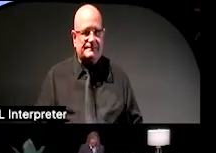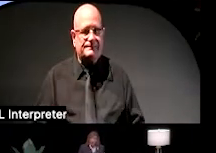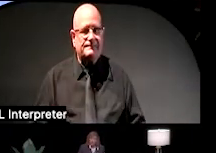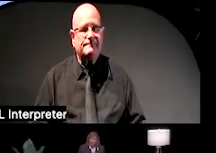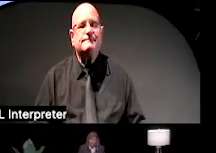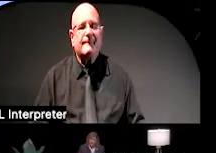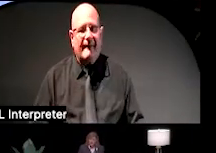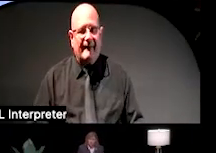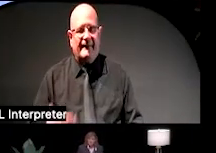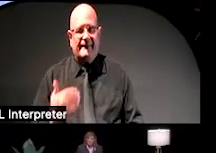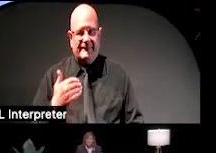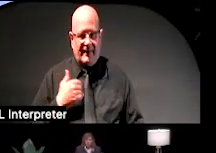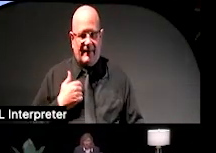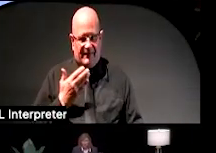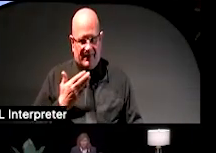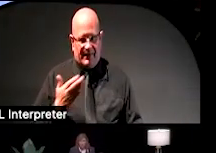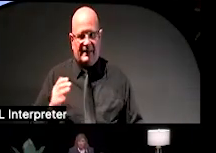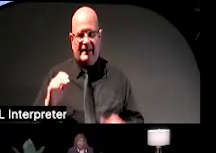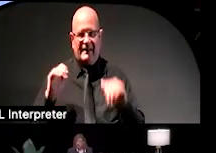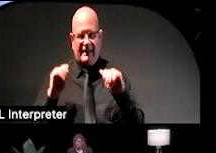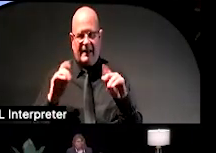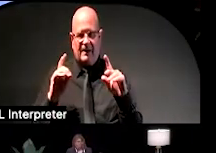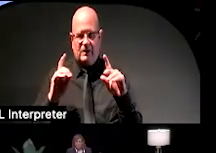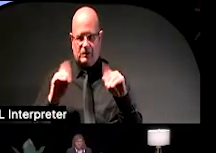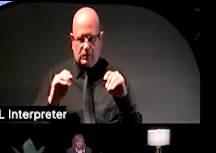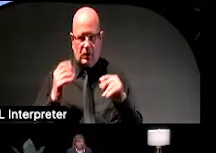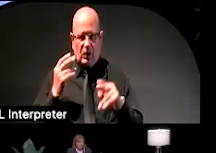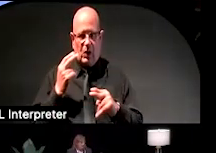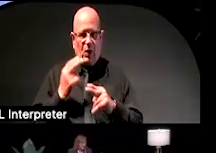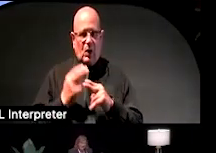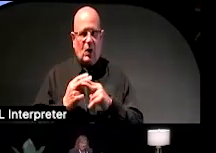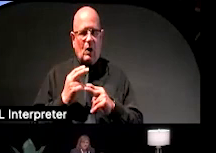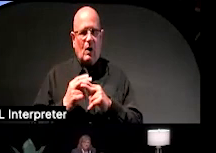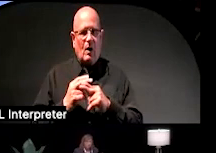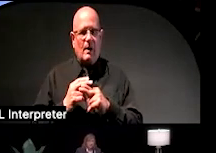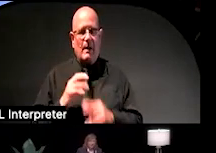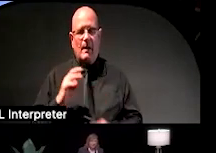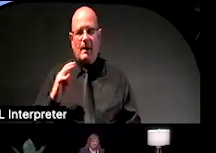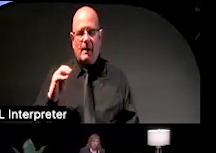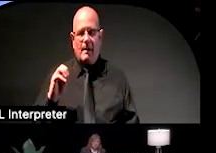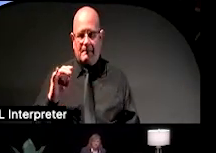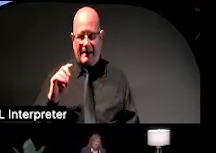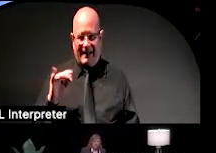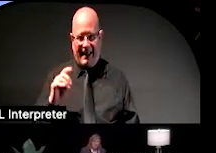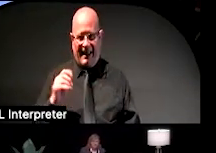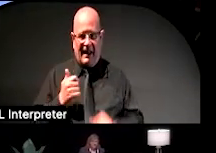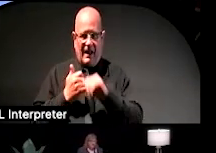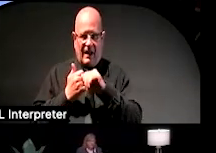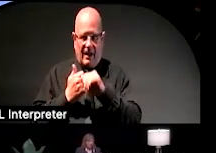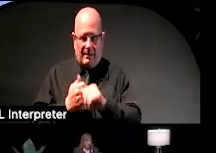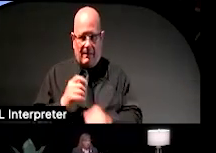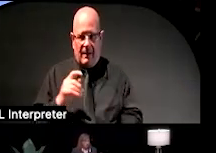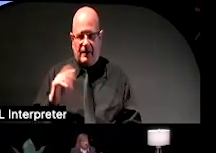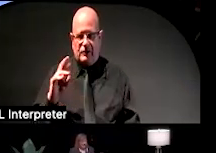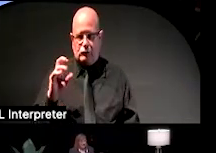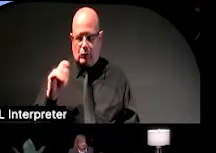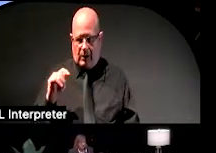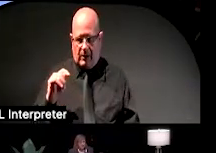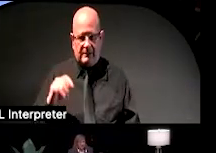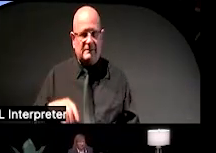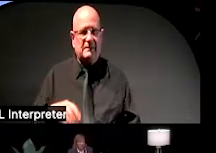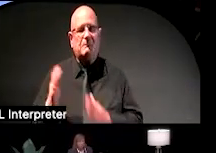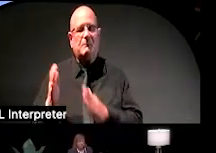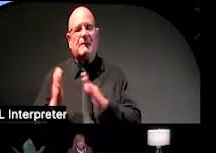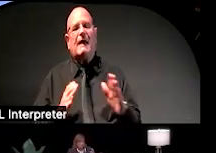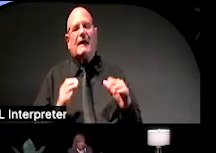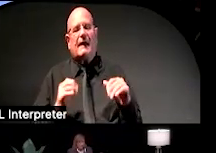There are things that are out there that are called Medicaid compliant trusts. There are plans that